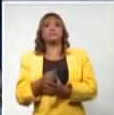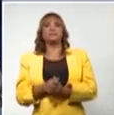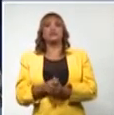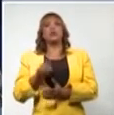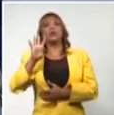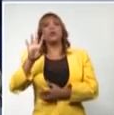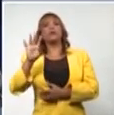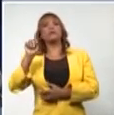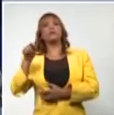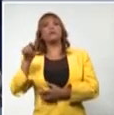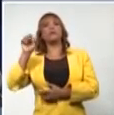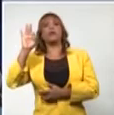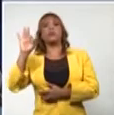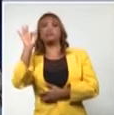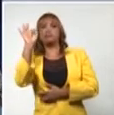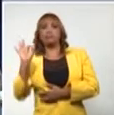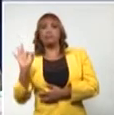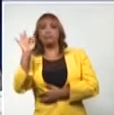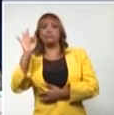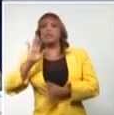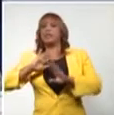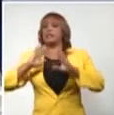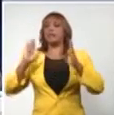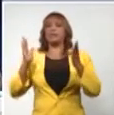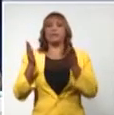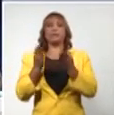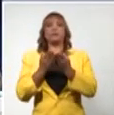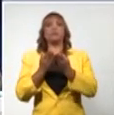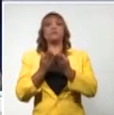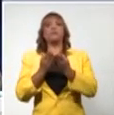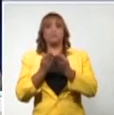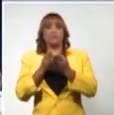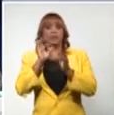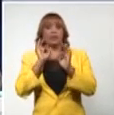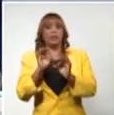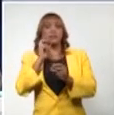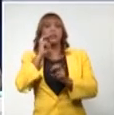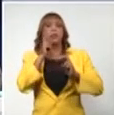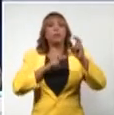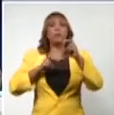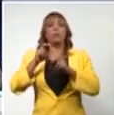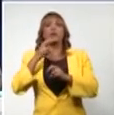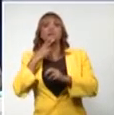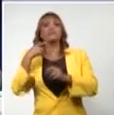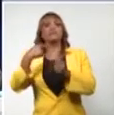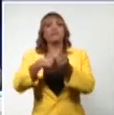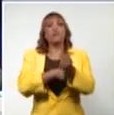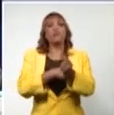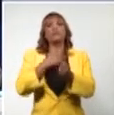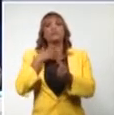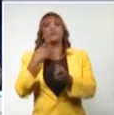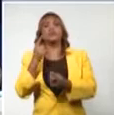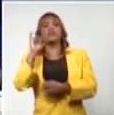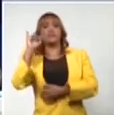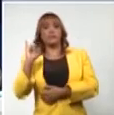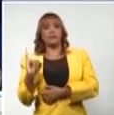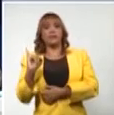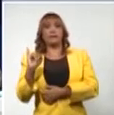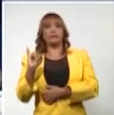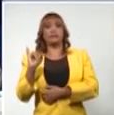total number of cases where it has not been possible to determine the source of infection to 125,